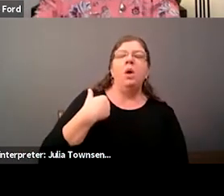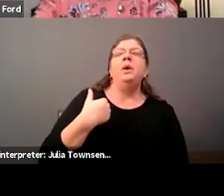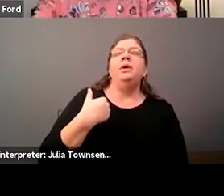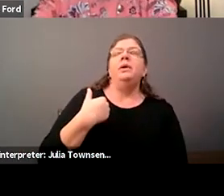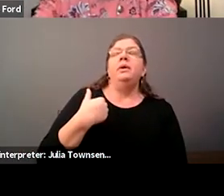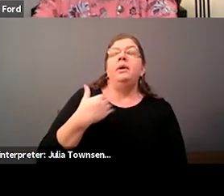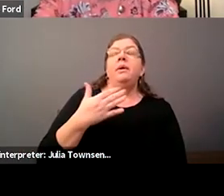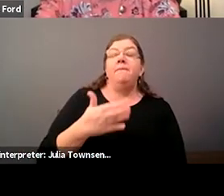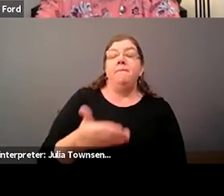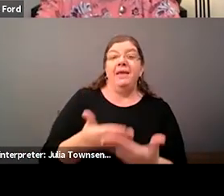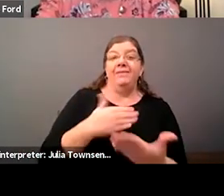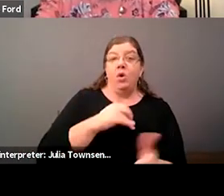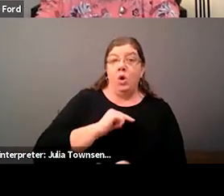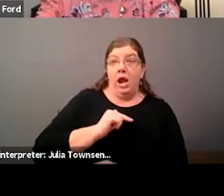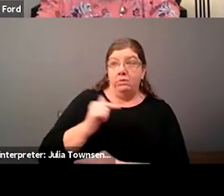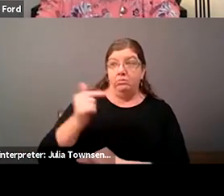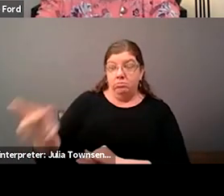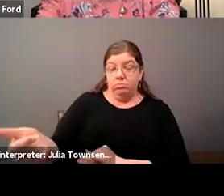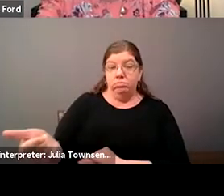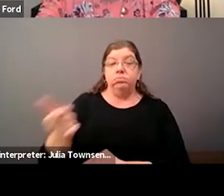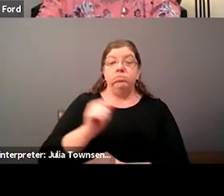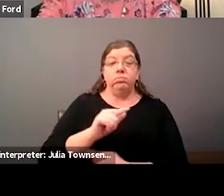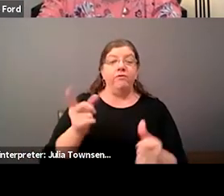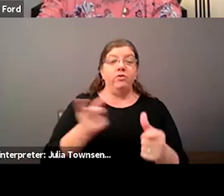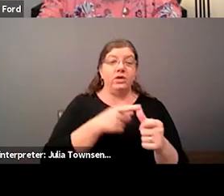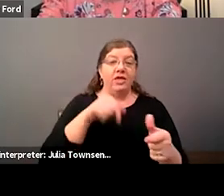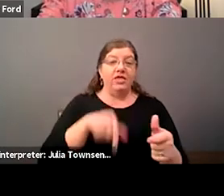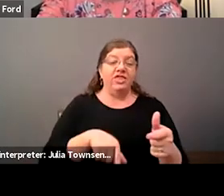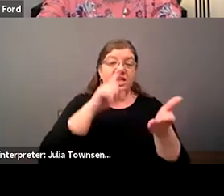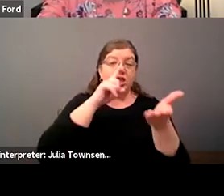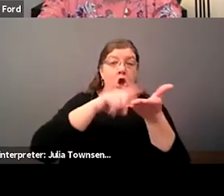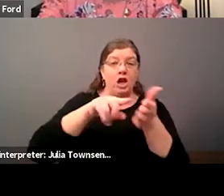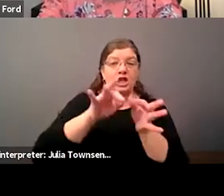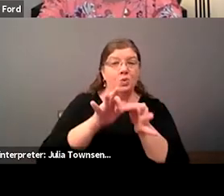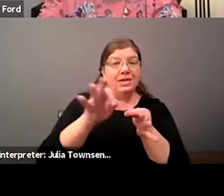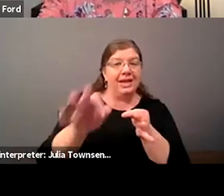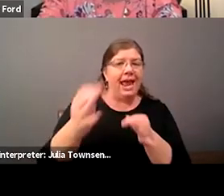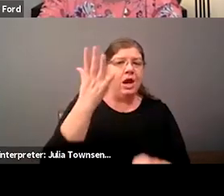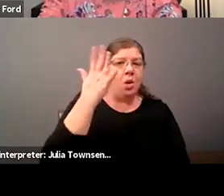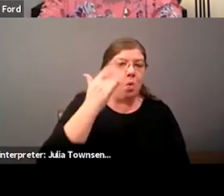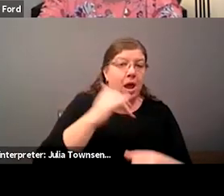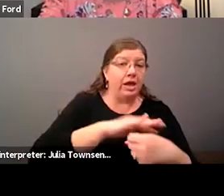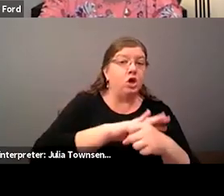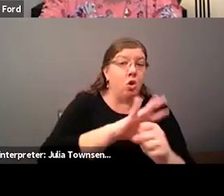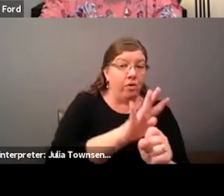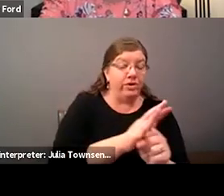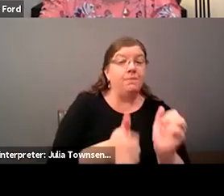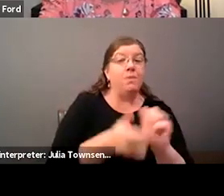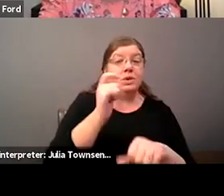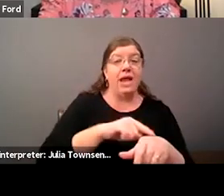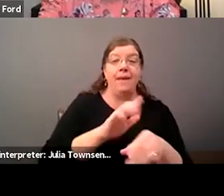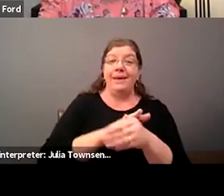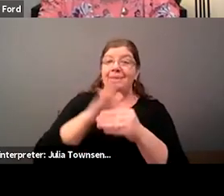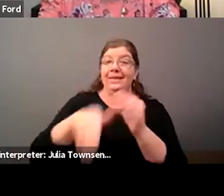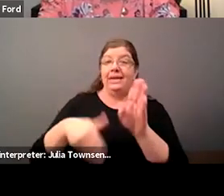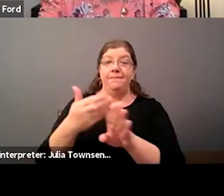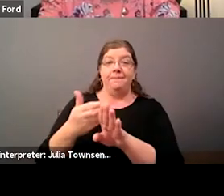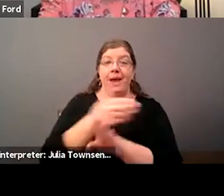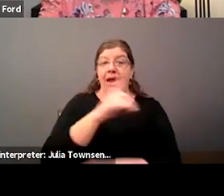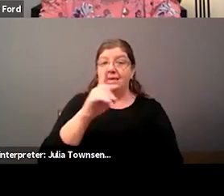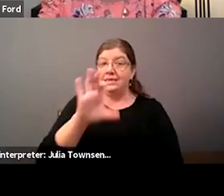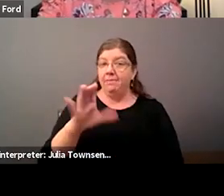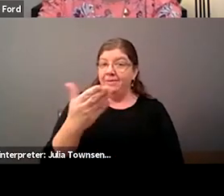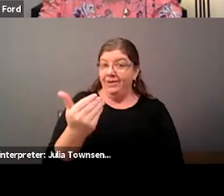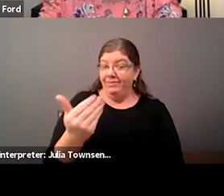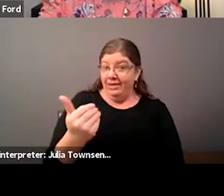shiloh i wanted to point out that this audit was delayed due to covid it usually is completed by december 15th and